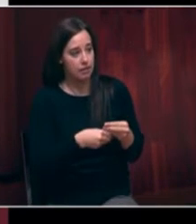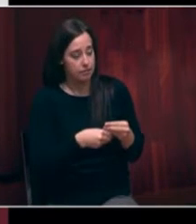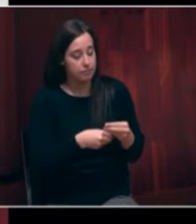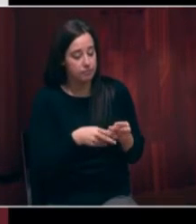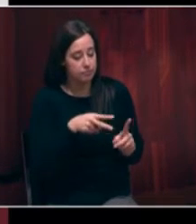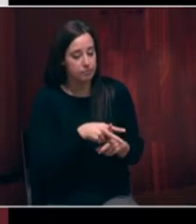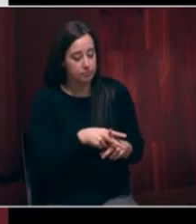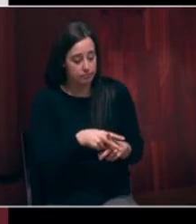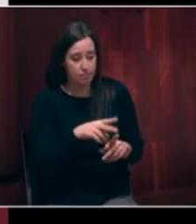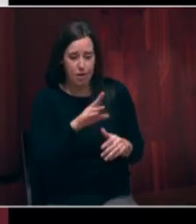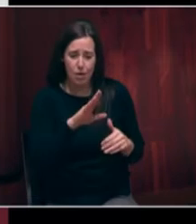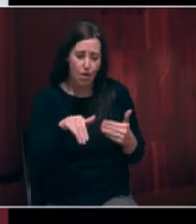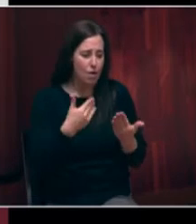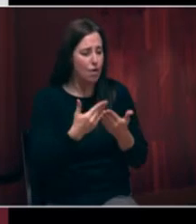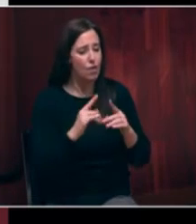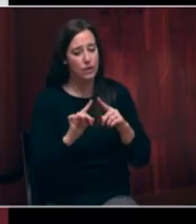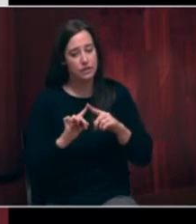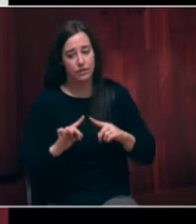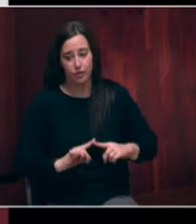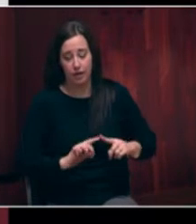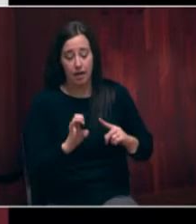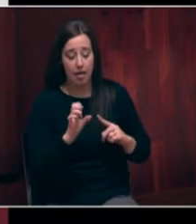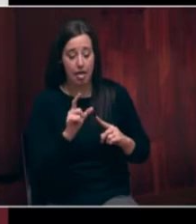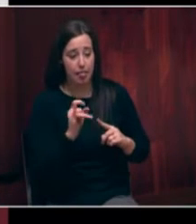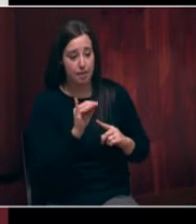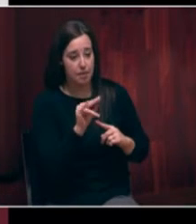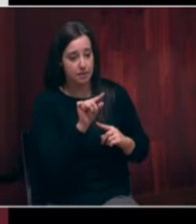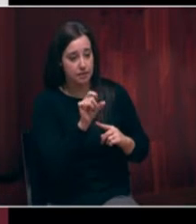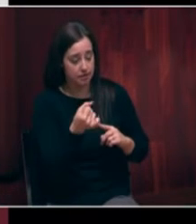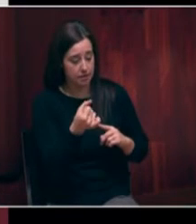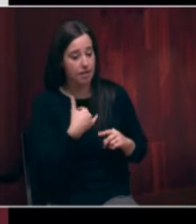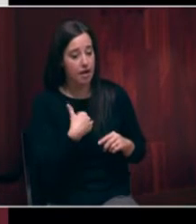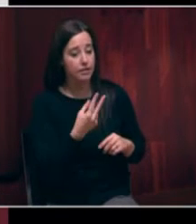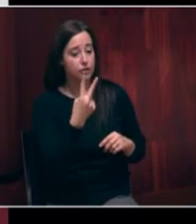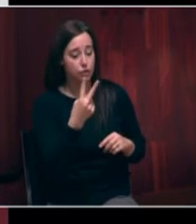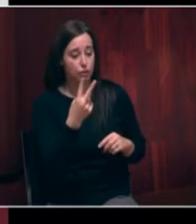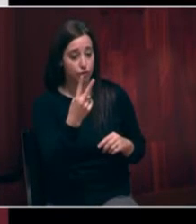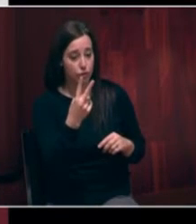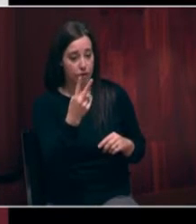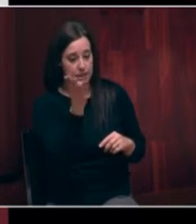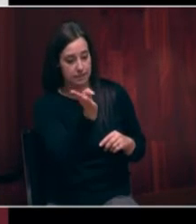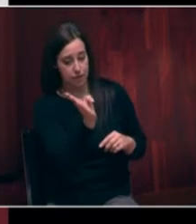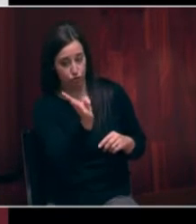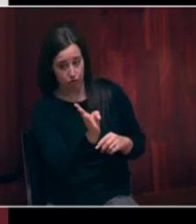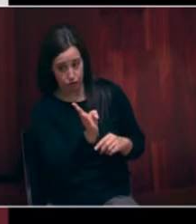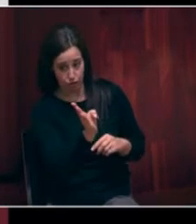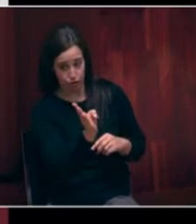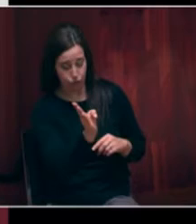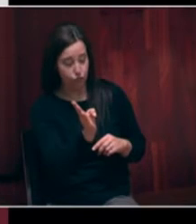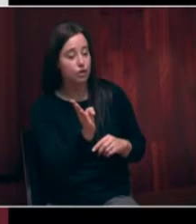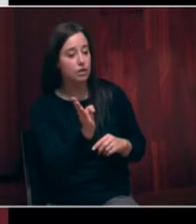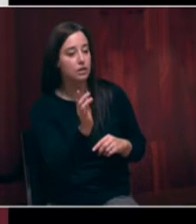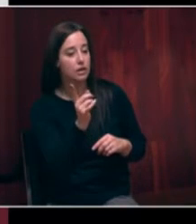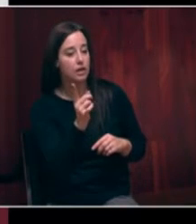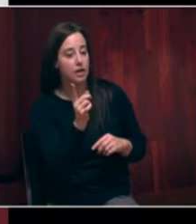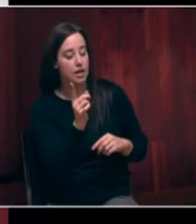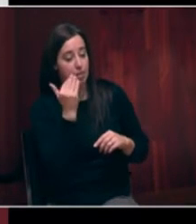But all these different elements of the banner are separated by two forward slashes. For those of you familiar with the classified program, that'll be familiar to